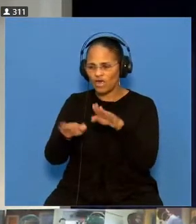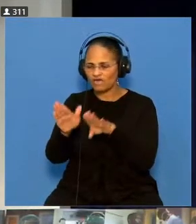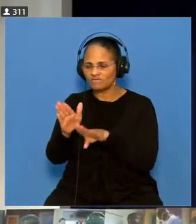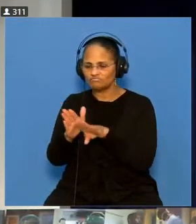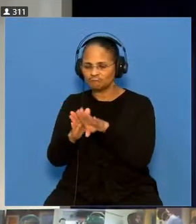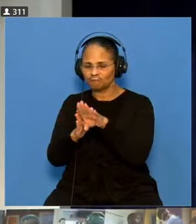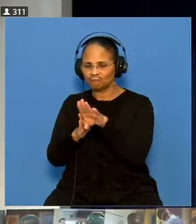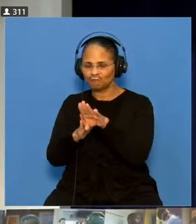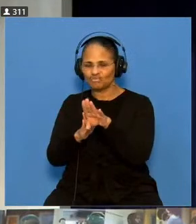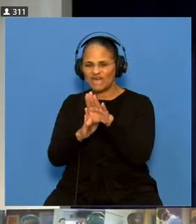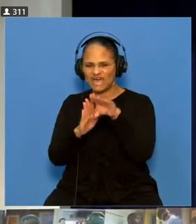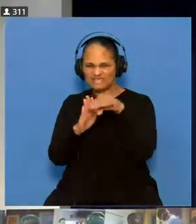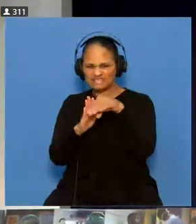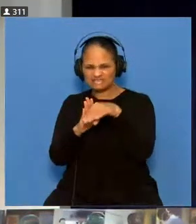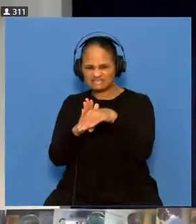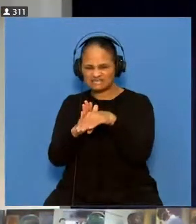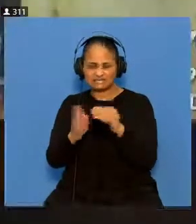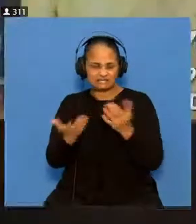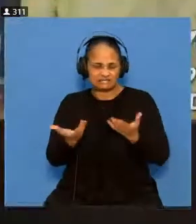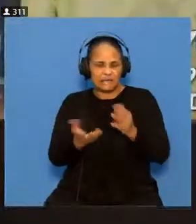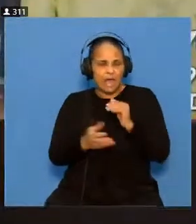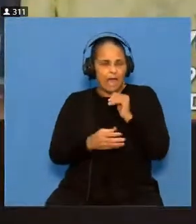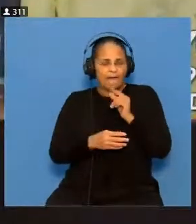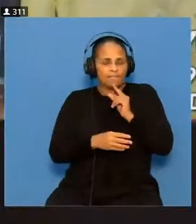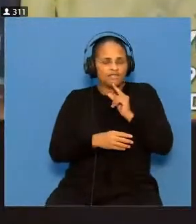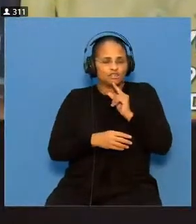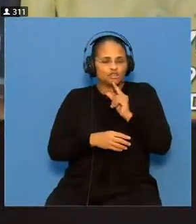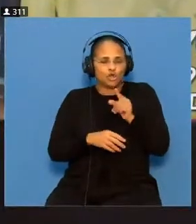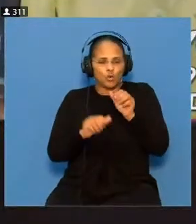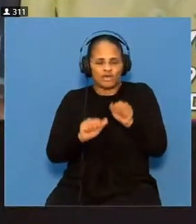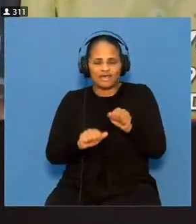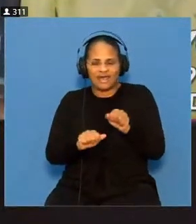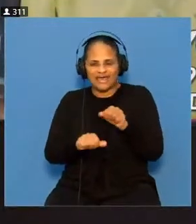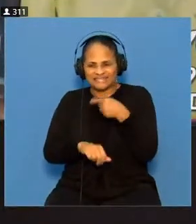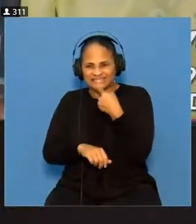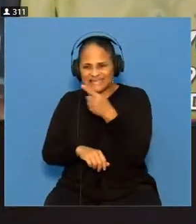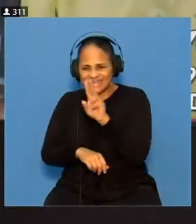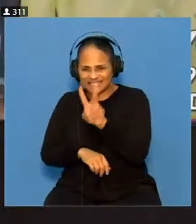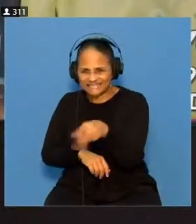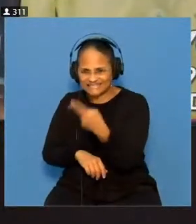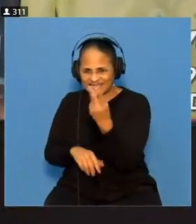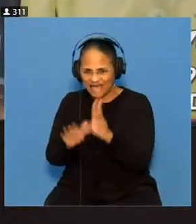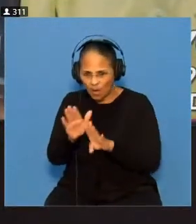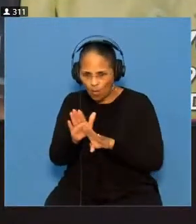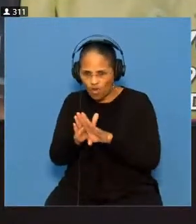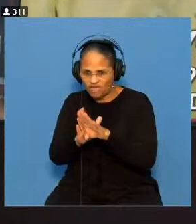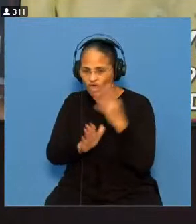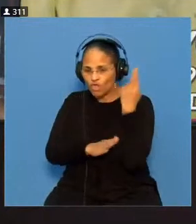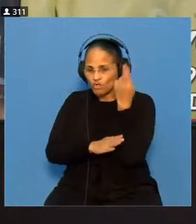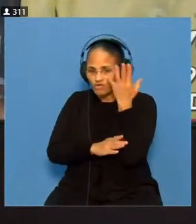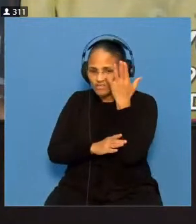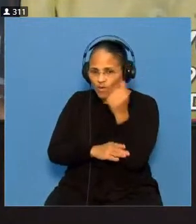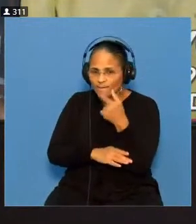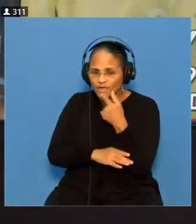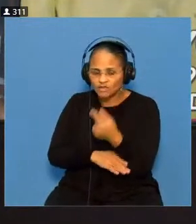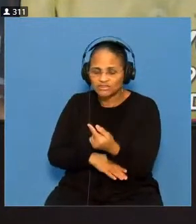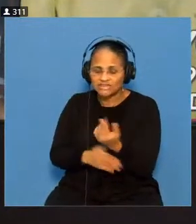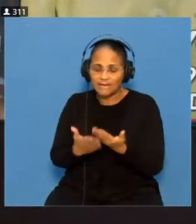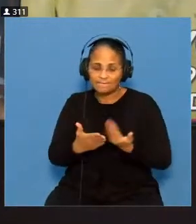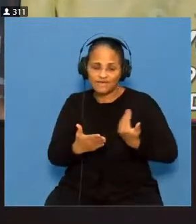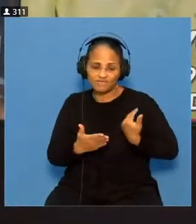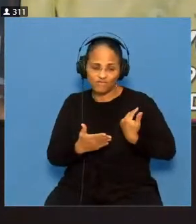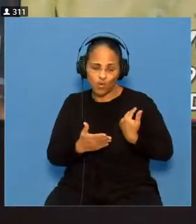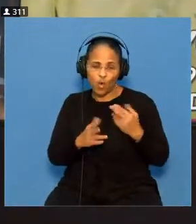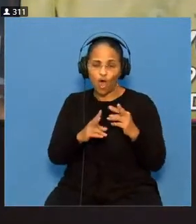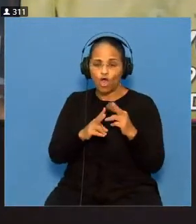experiencing? I'm not sure we could classify this as a second wave. And the reason I say that is because, as I've spoken about previously,